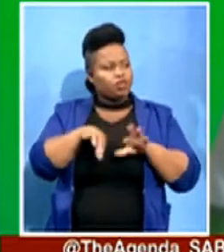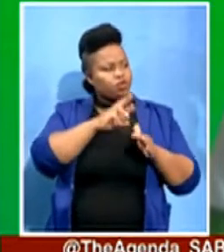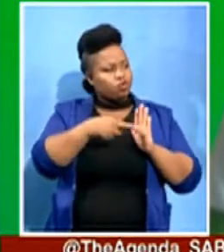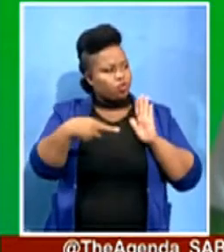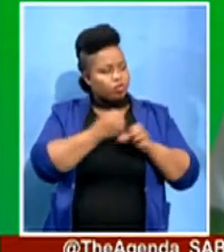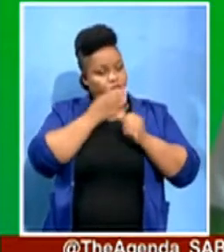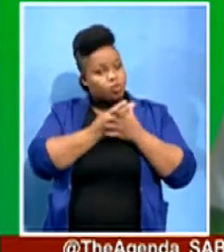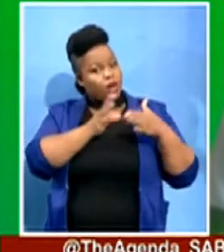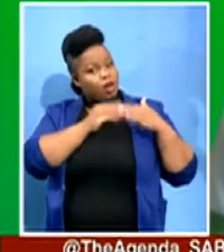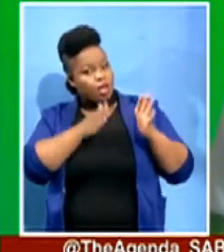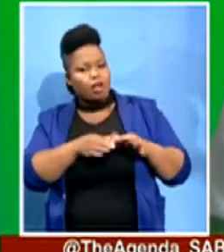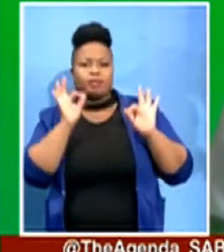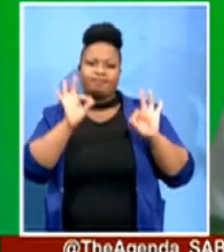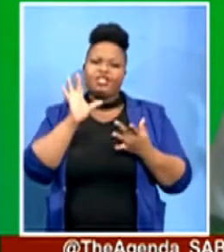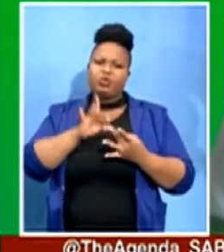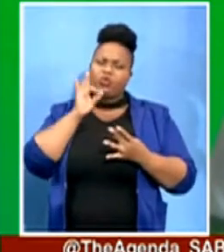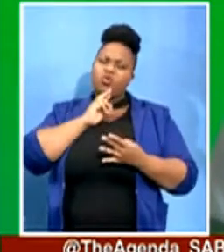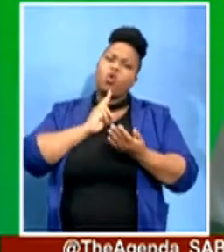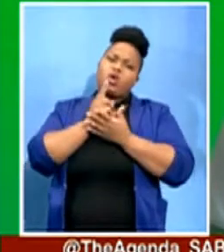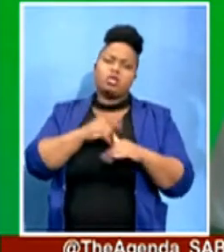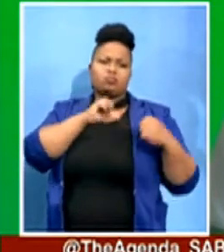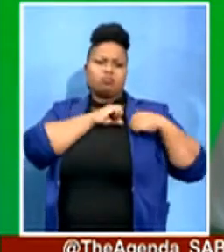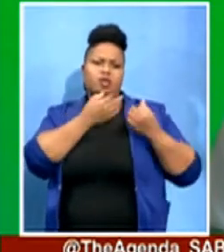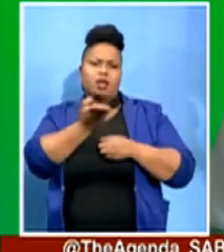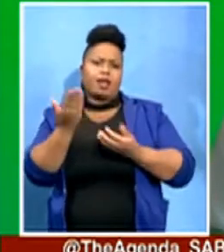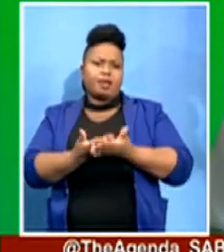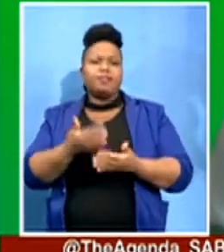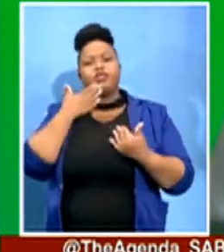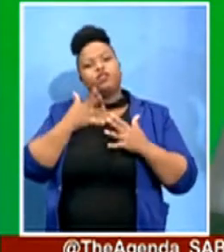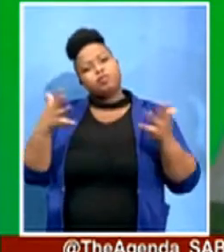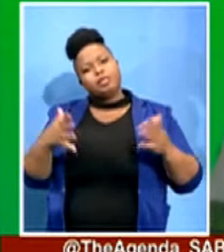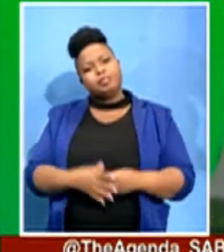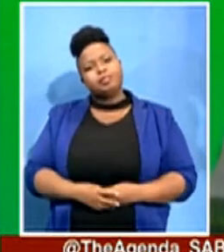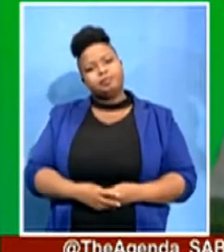and accountable to them. Thank you very much, Lerato, and the rest of the panels.